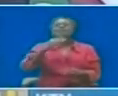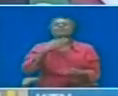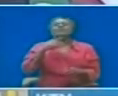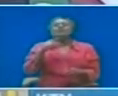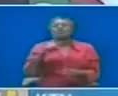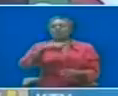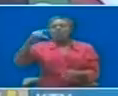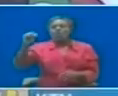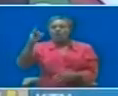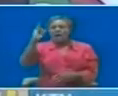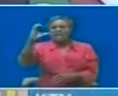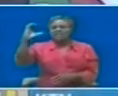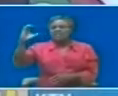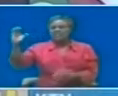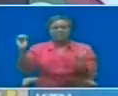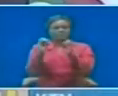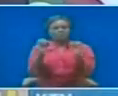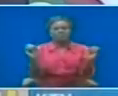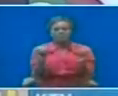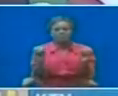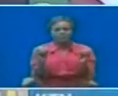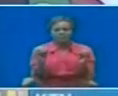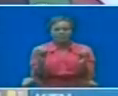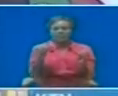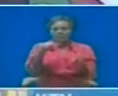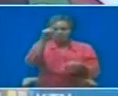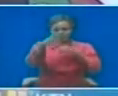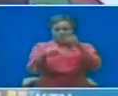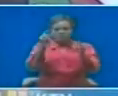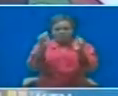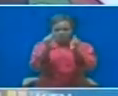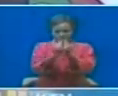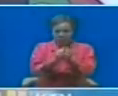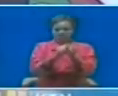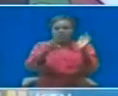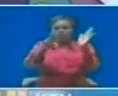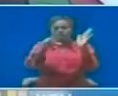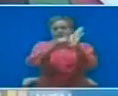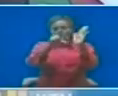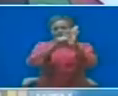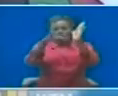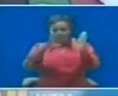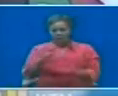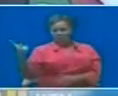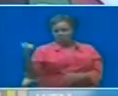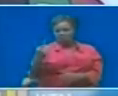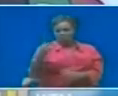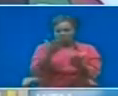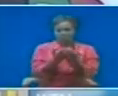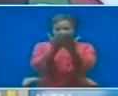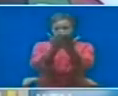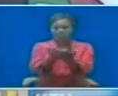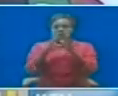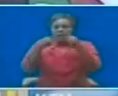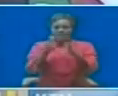this status conference via video link. Now, the prosecution, together with the legal representative for the victims, Fergal Gaynor, submitted their